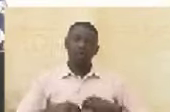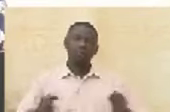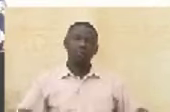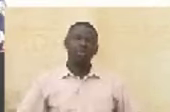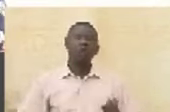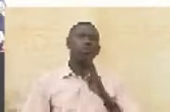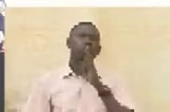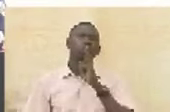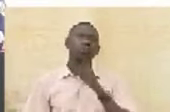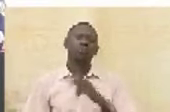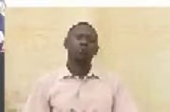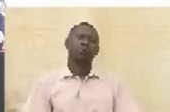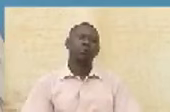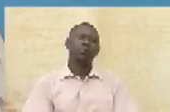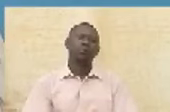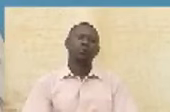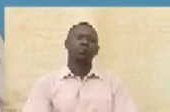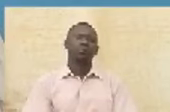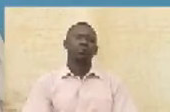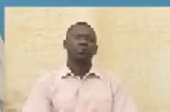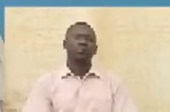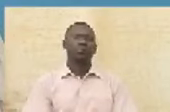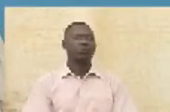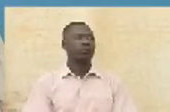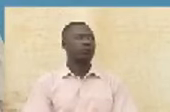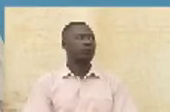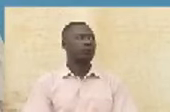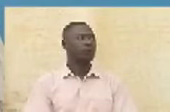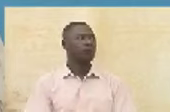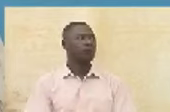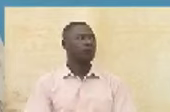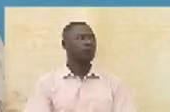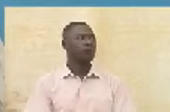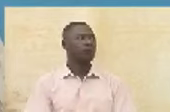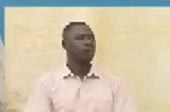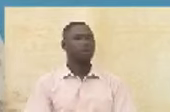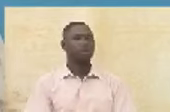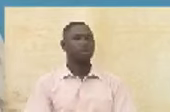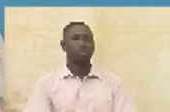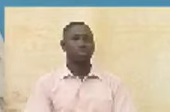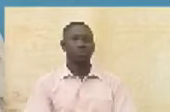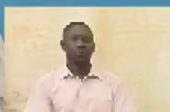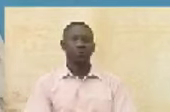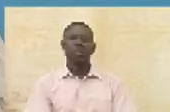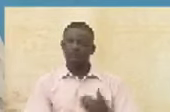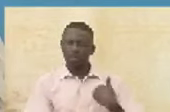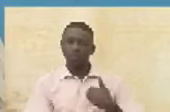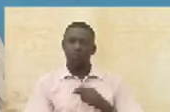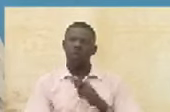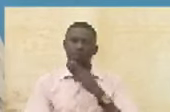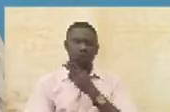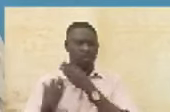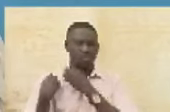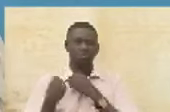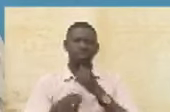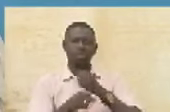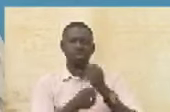ka fu mole ko ila fengol wura e la fengol le mu yoti min ka mon ku. There are the people